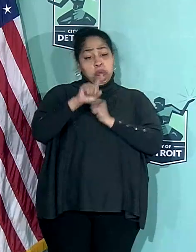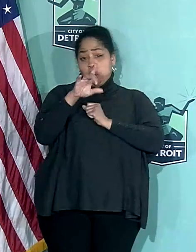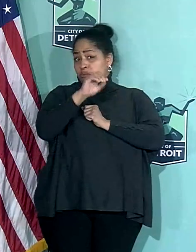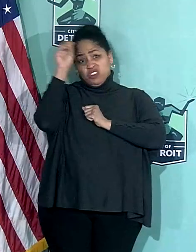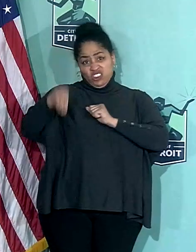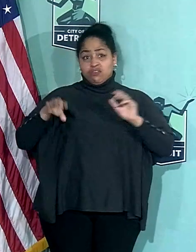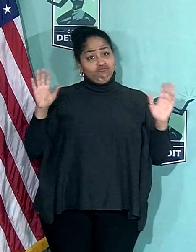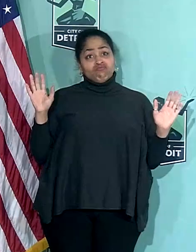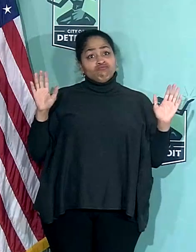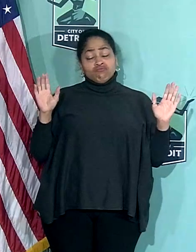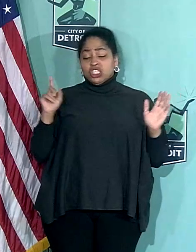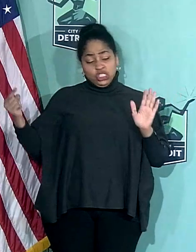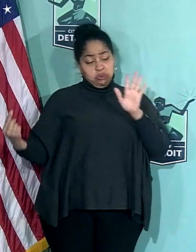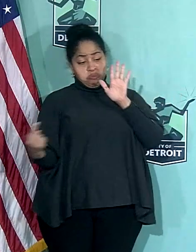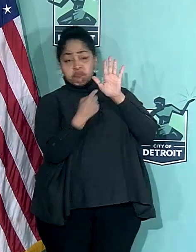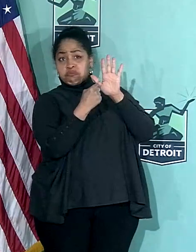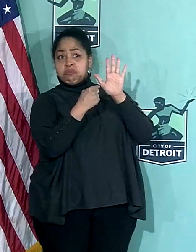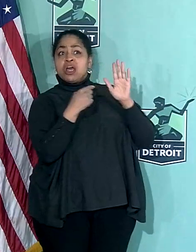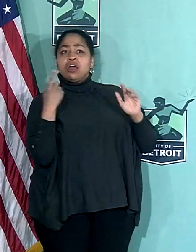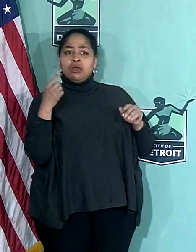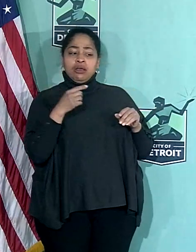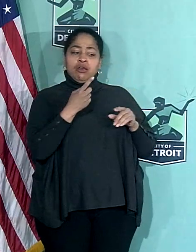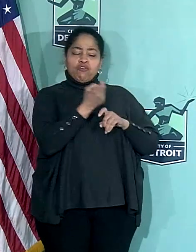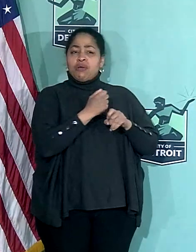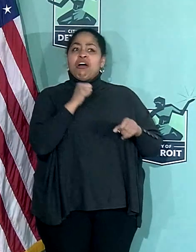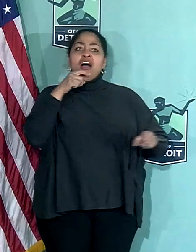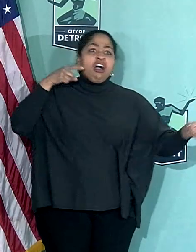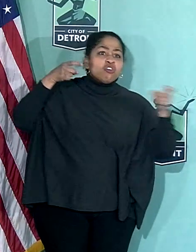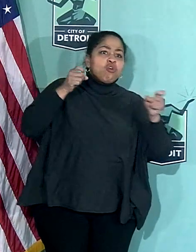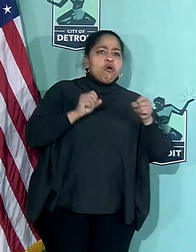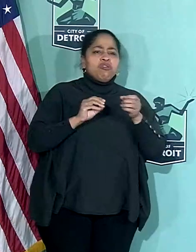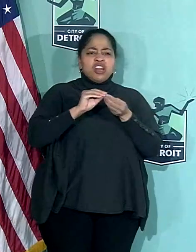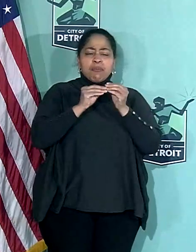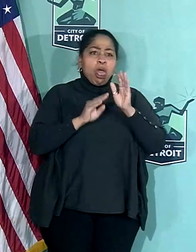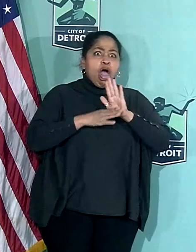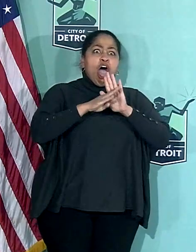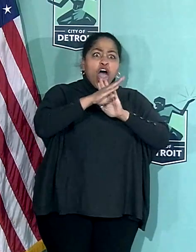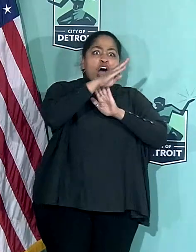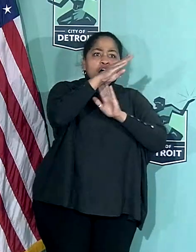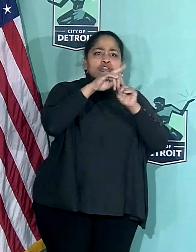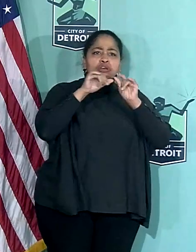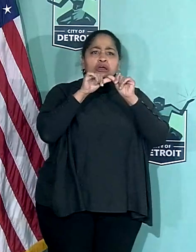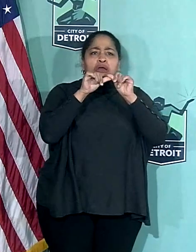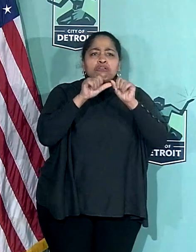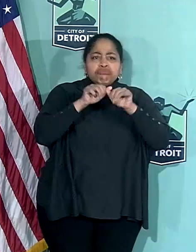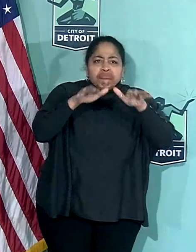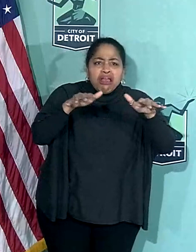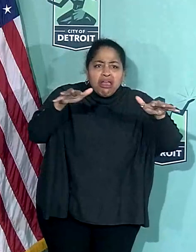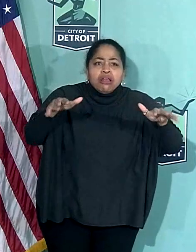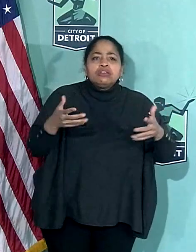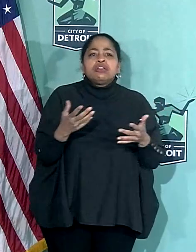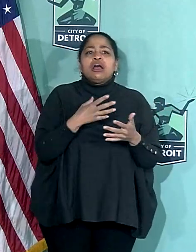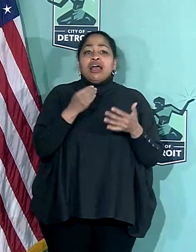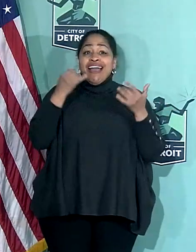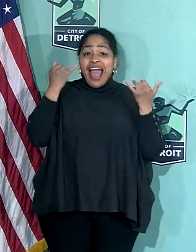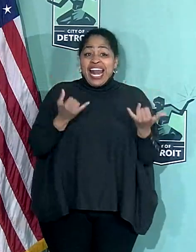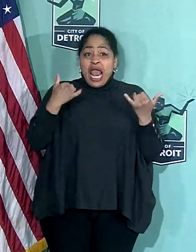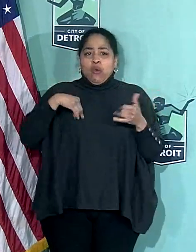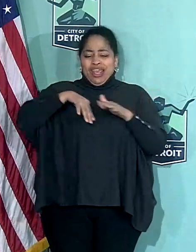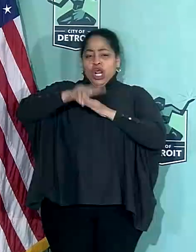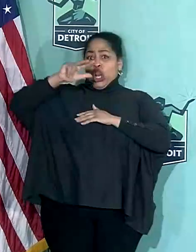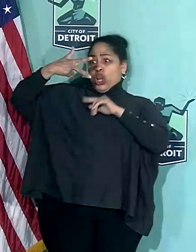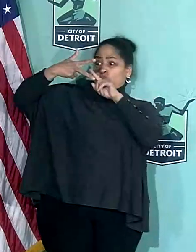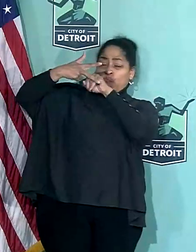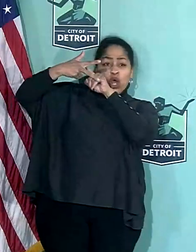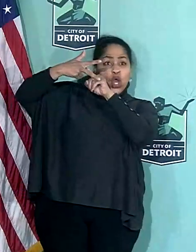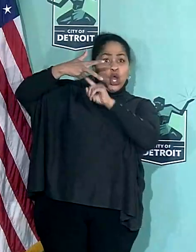And so as she's pointed out, we went from uncontrolled growth to persistent spread and the governor says we are now in the third phase,